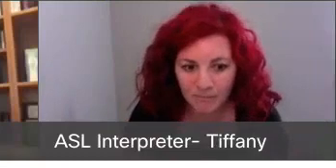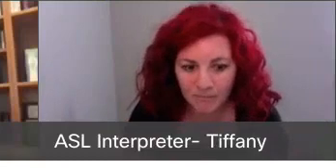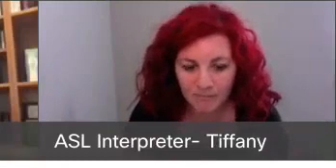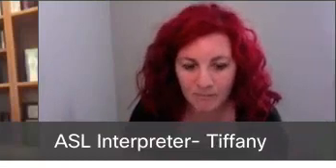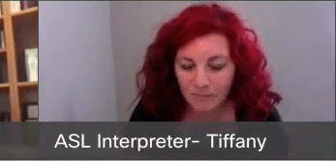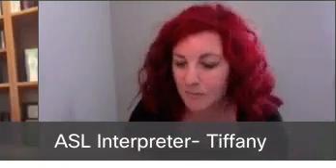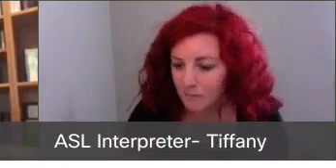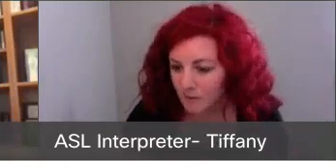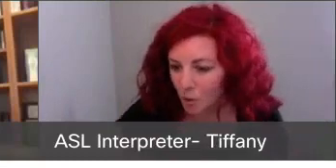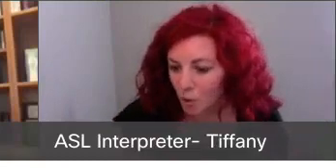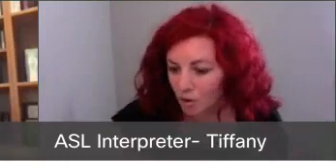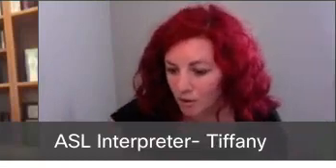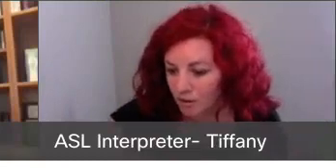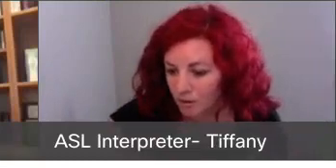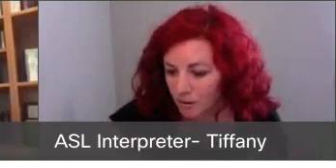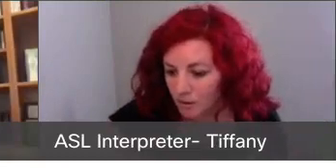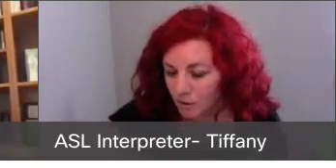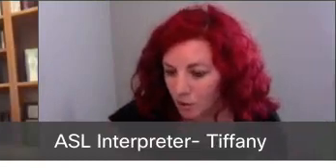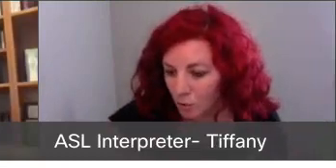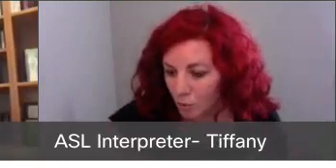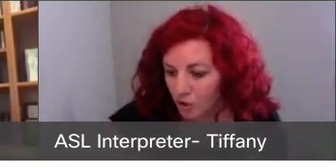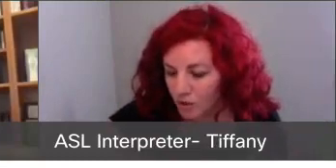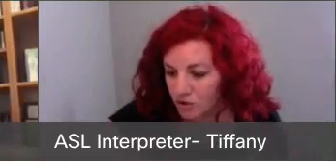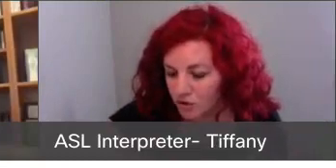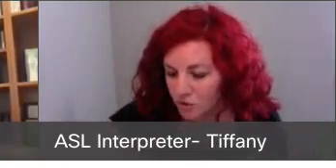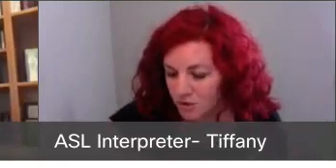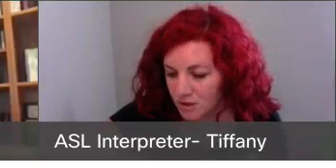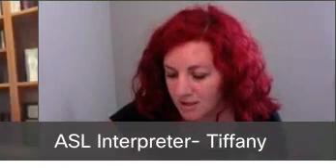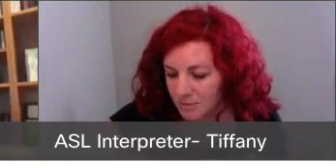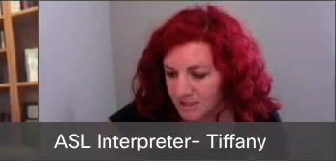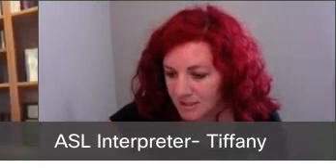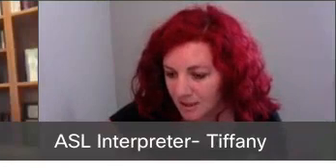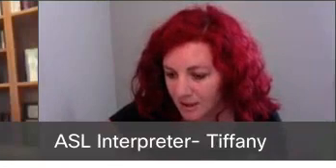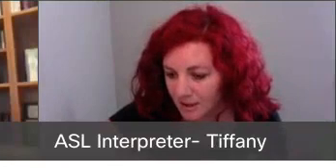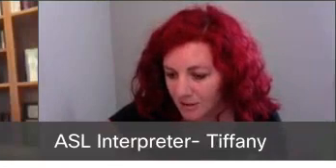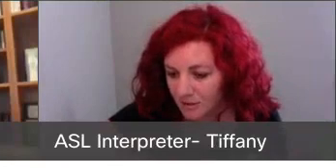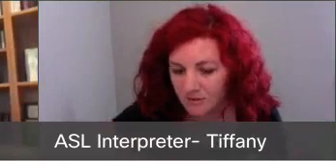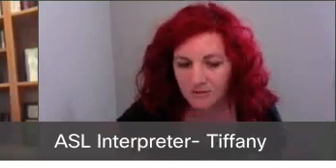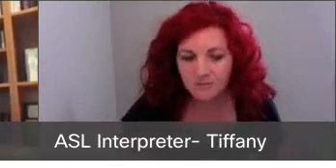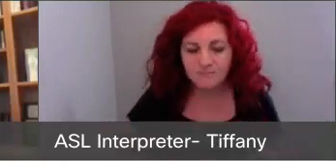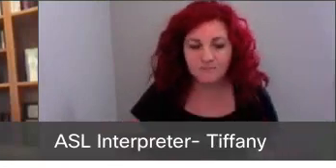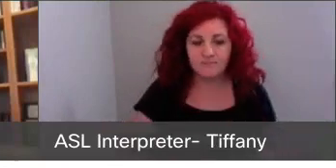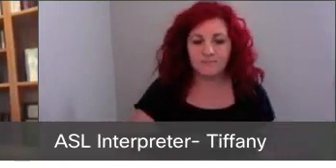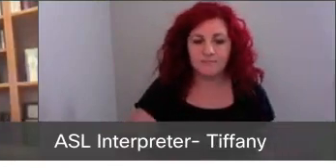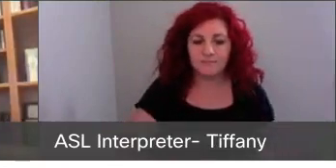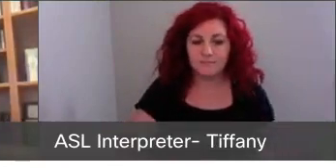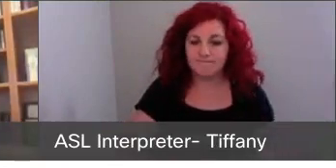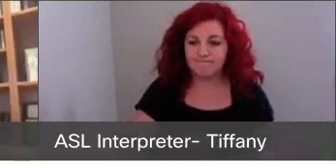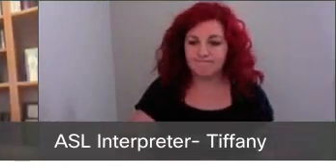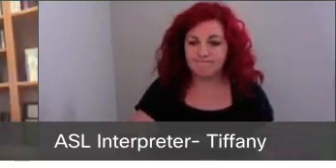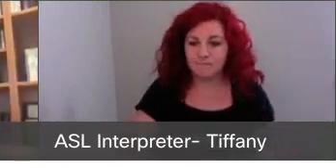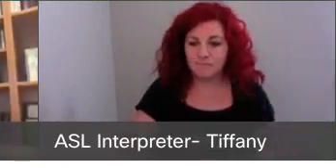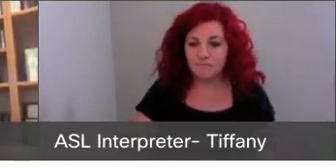Would the American Sign Language interpreter like to introduce him or herself? I don't have a visual.